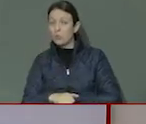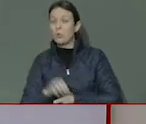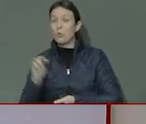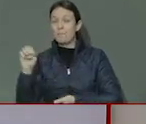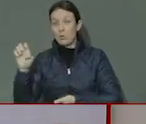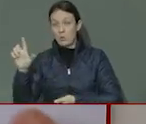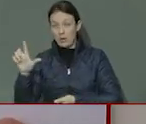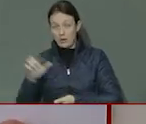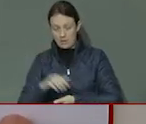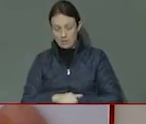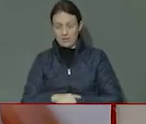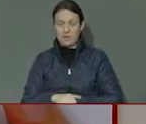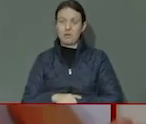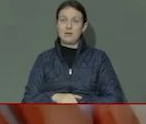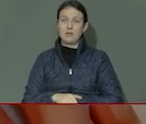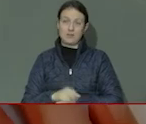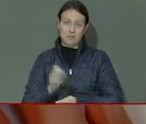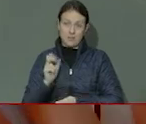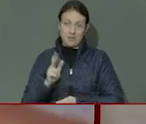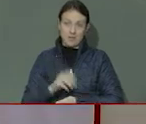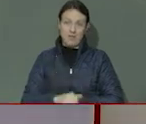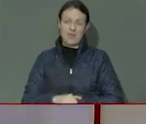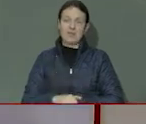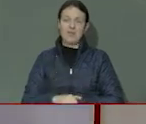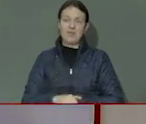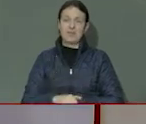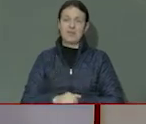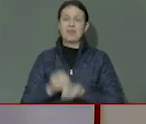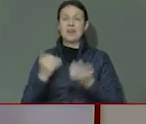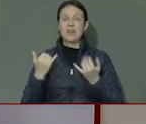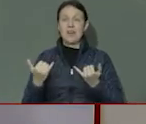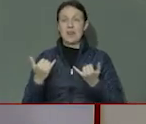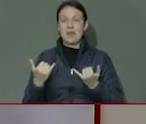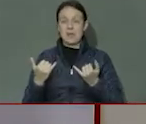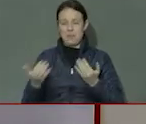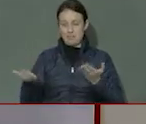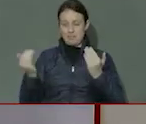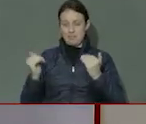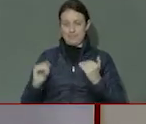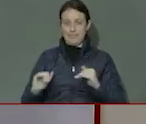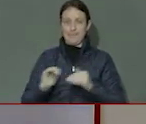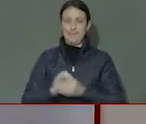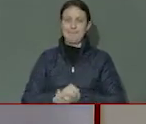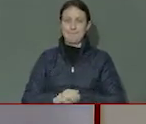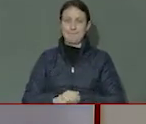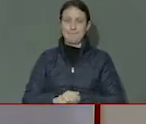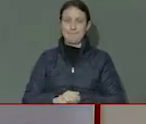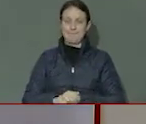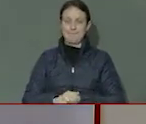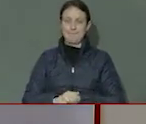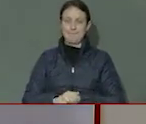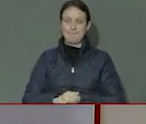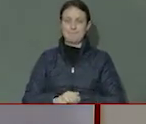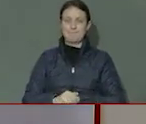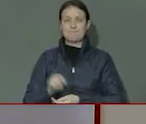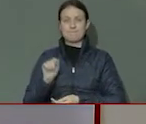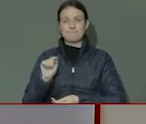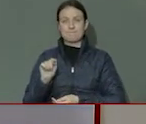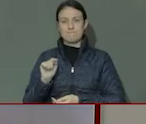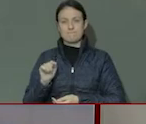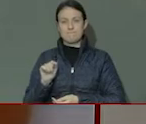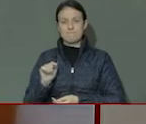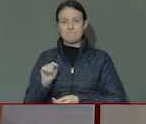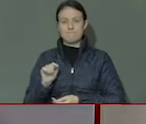mole. Okay, now I can say, okay, but based on the ratio